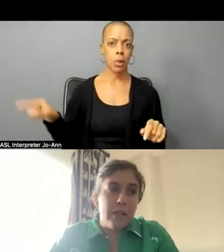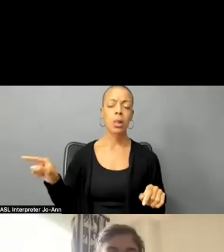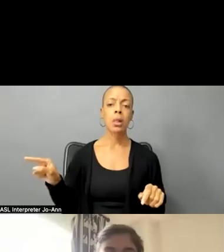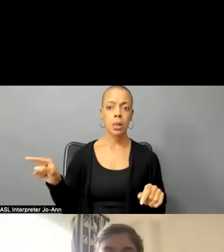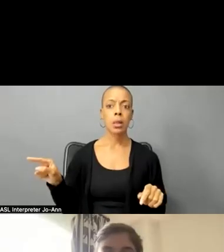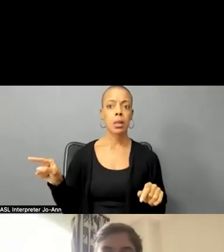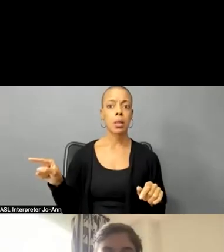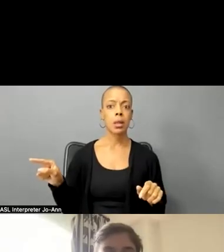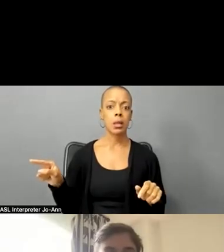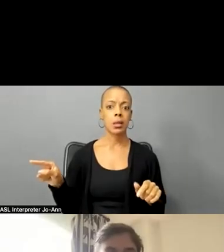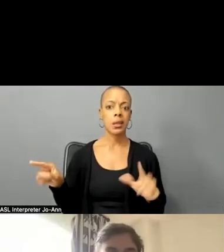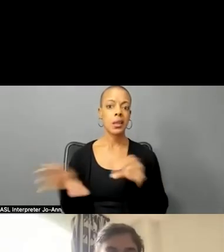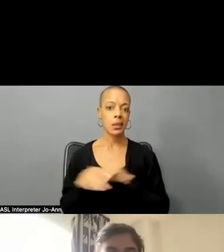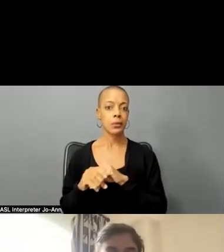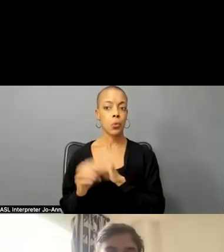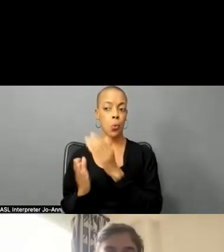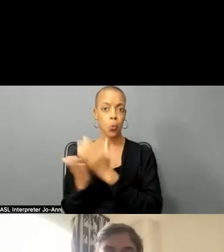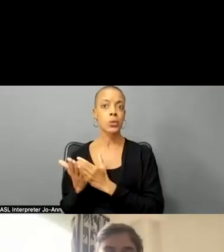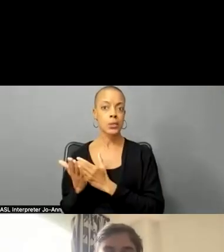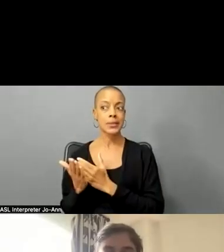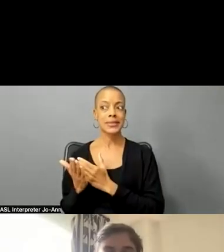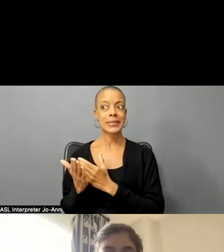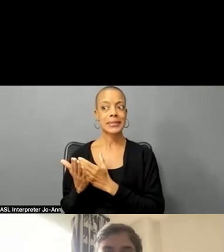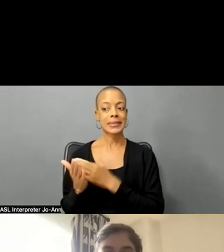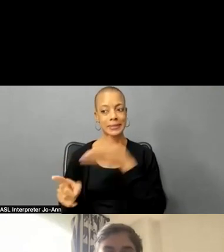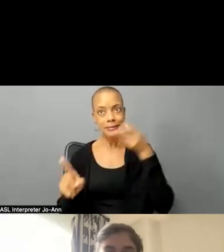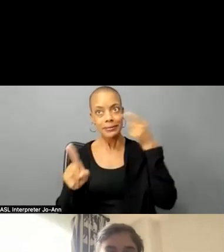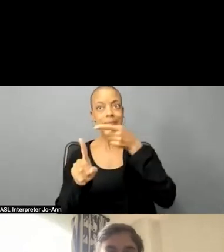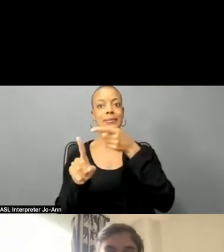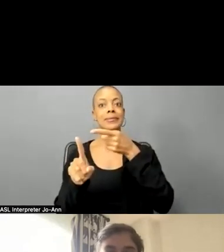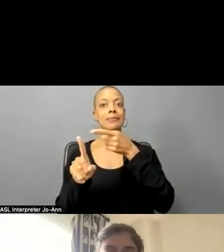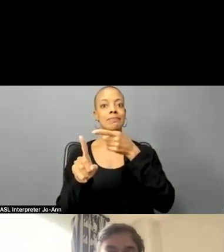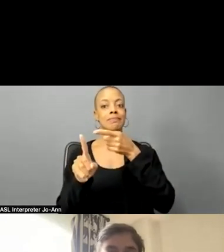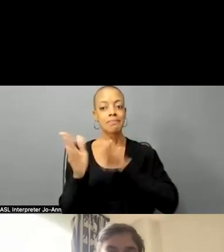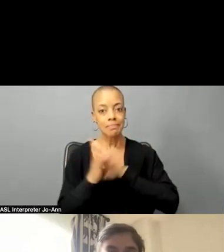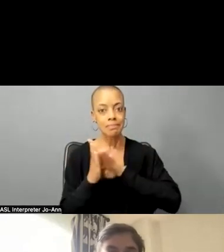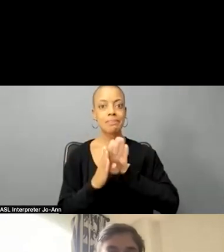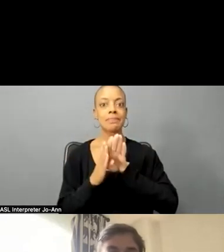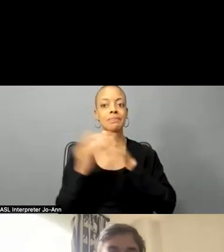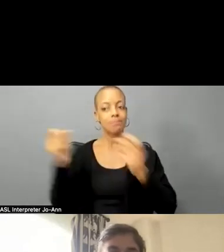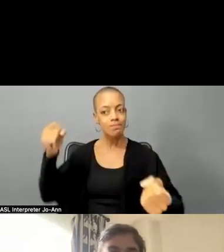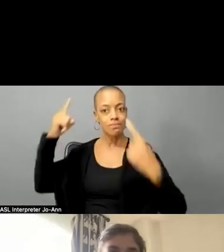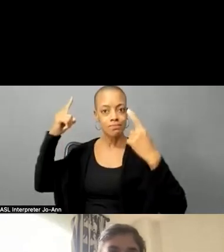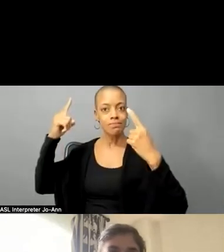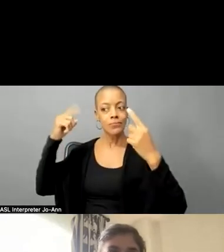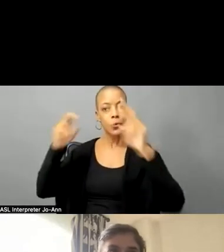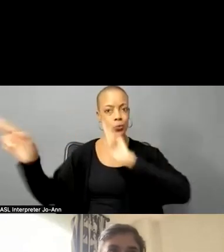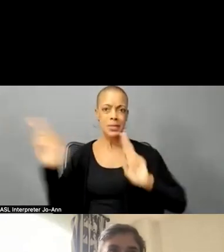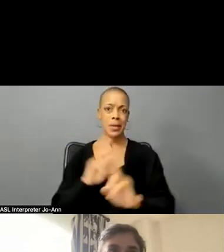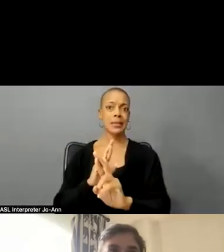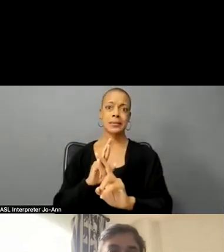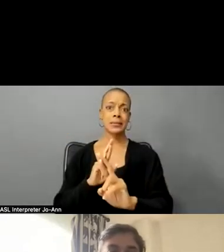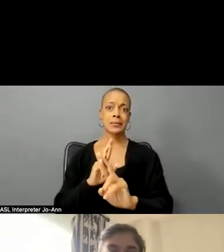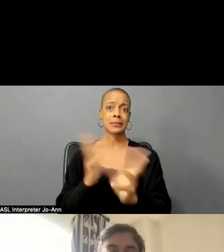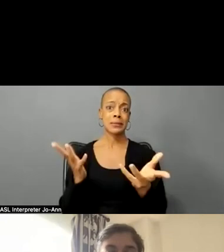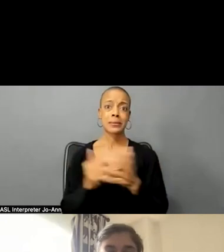in our courses can relate, is about building a common understanding and respect with one another. You know, there's